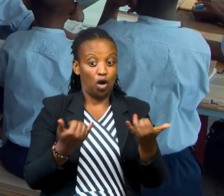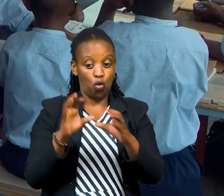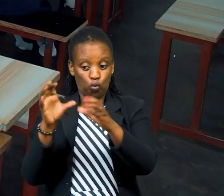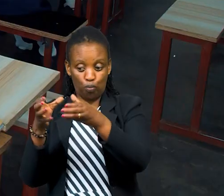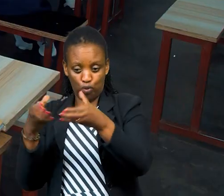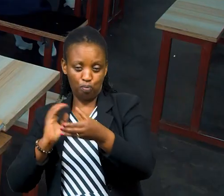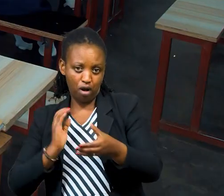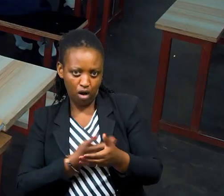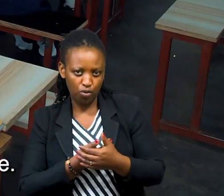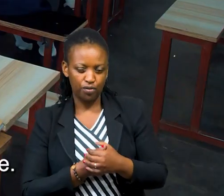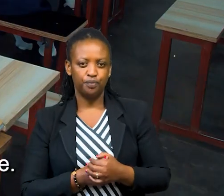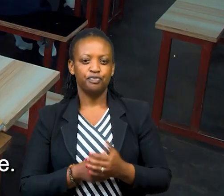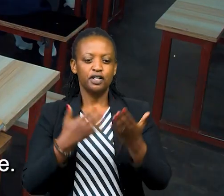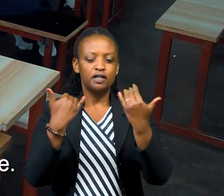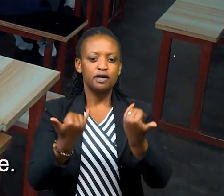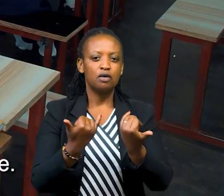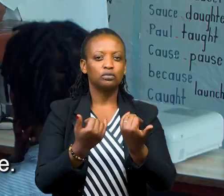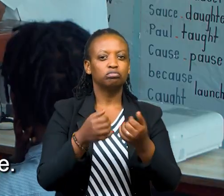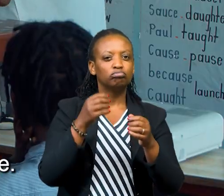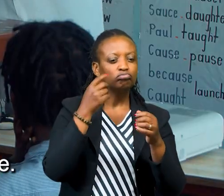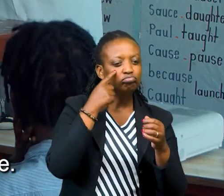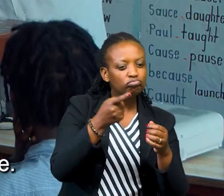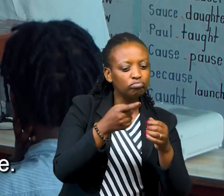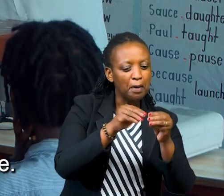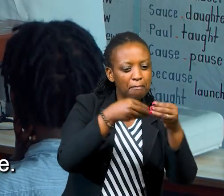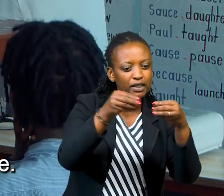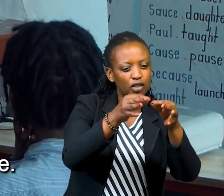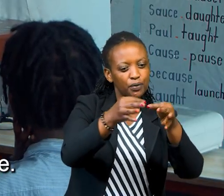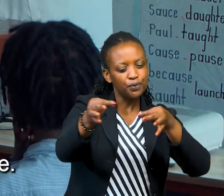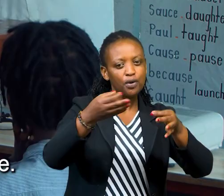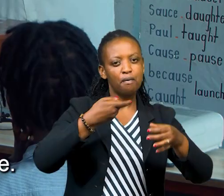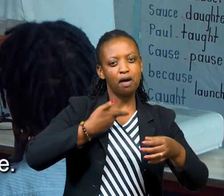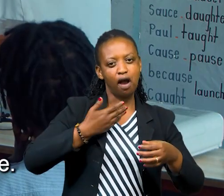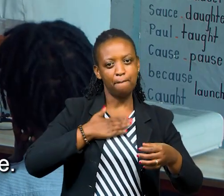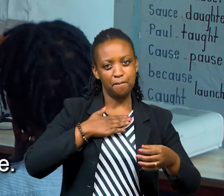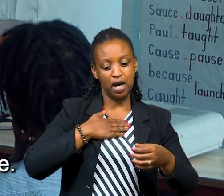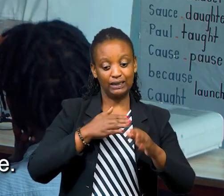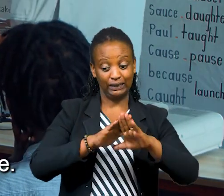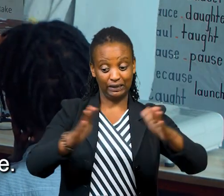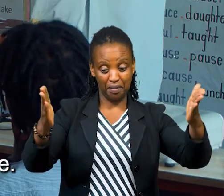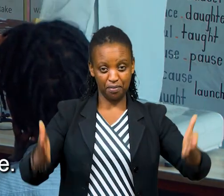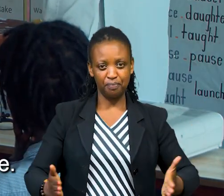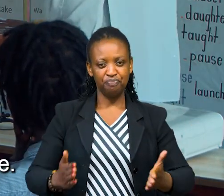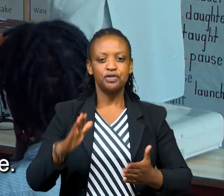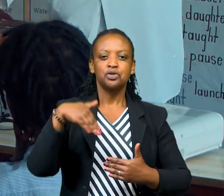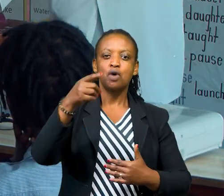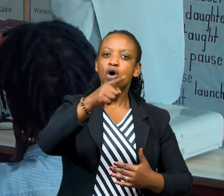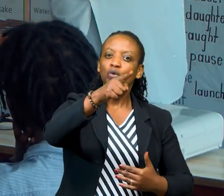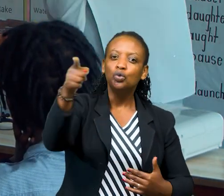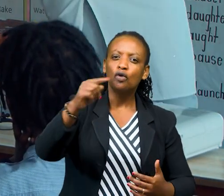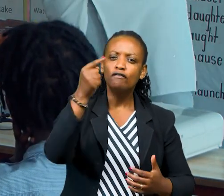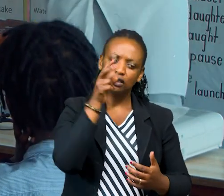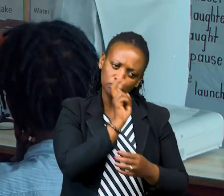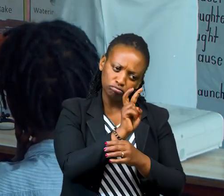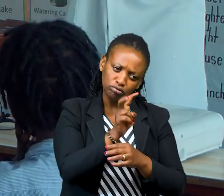we are going to do in our groups. So class, we are going to measure these materials that I have on my table. And